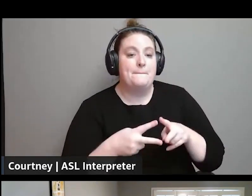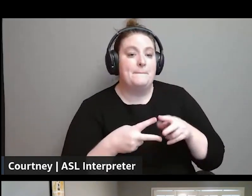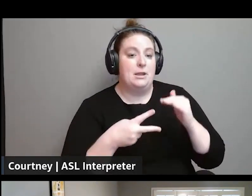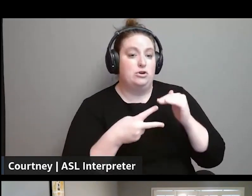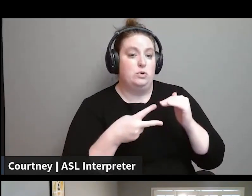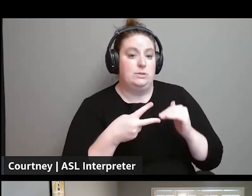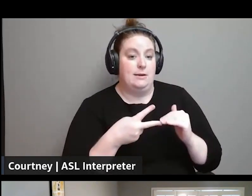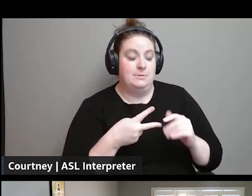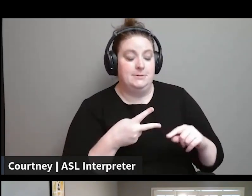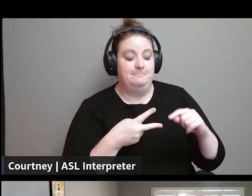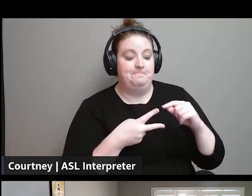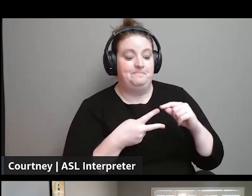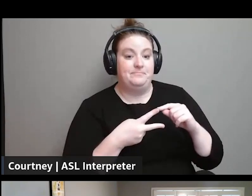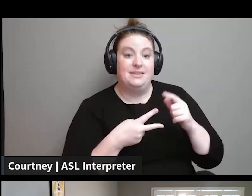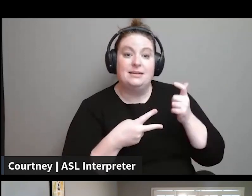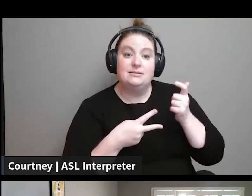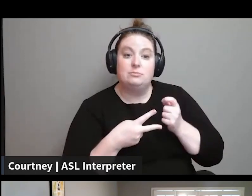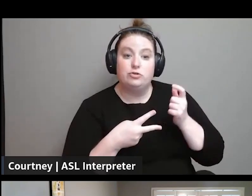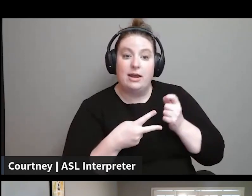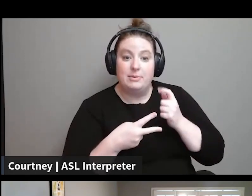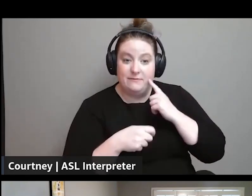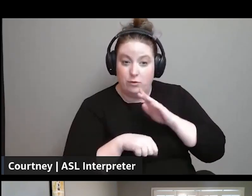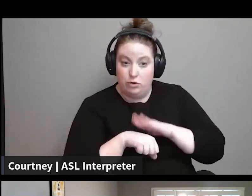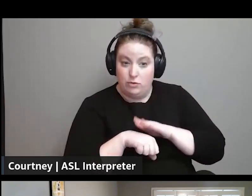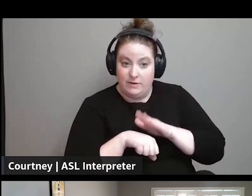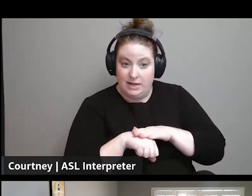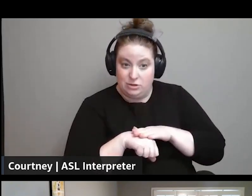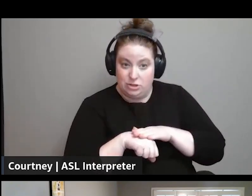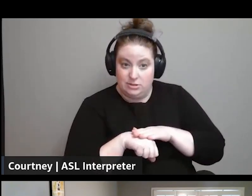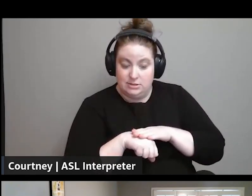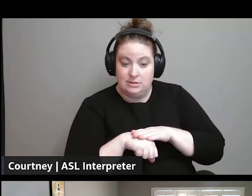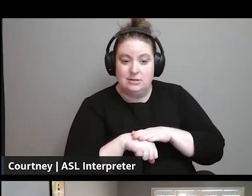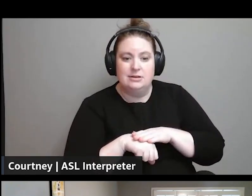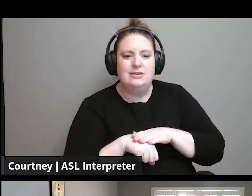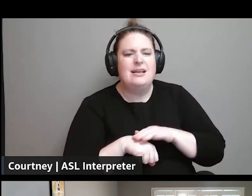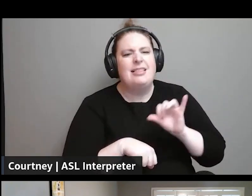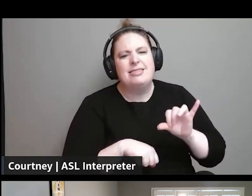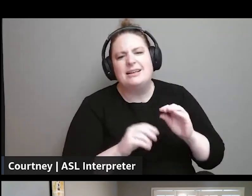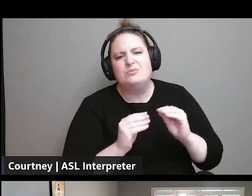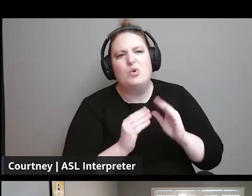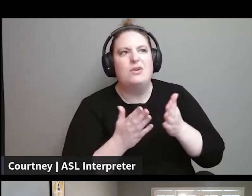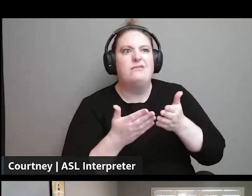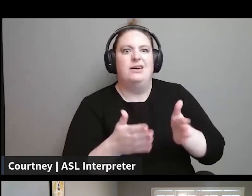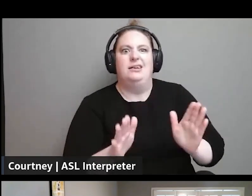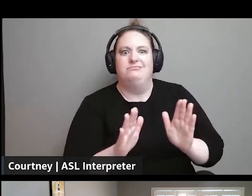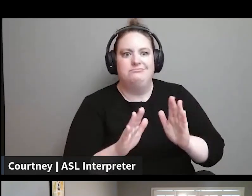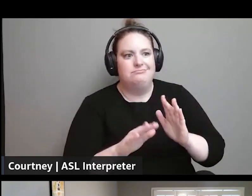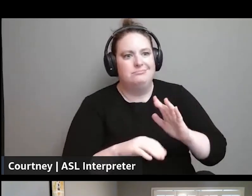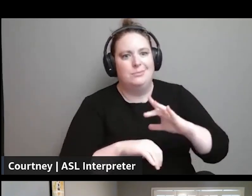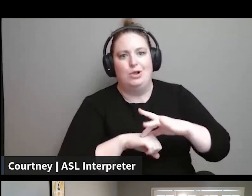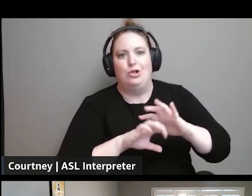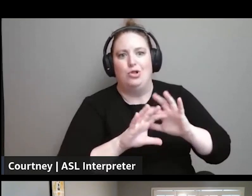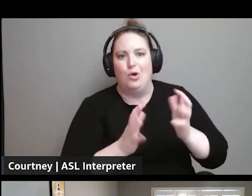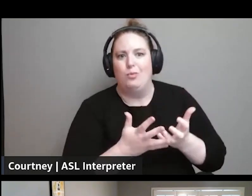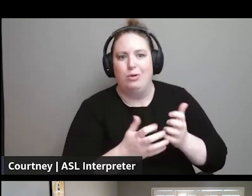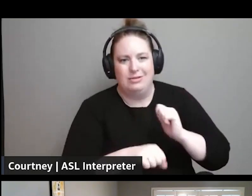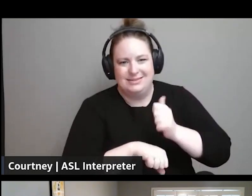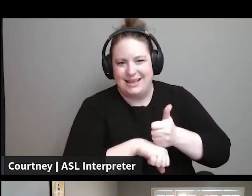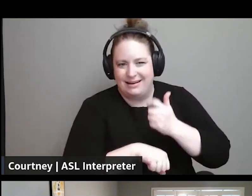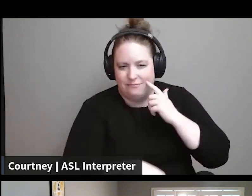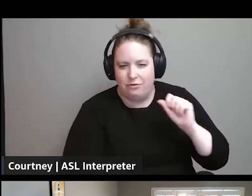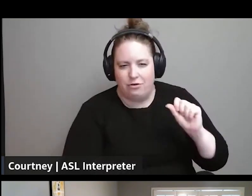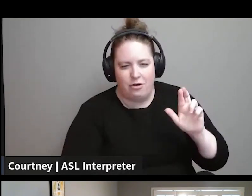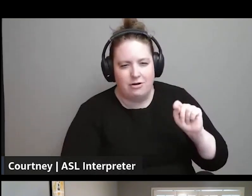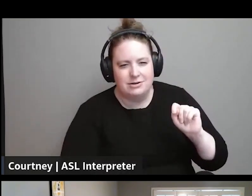process are subscribing to notifications, which is more of a global setting in the Artifact service.